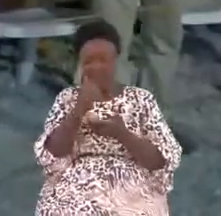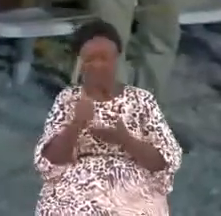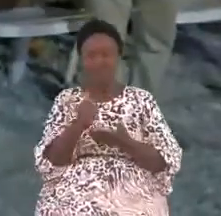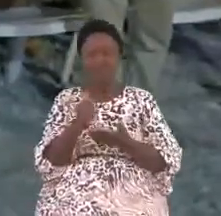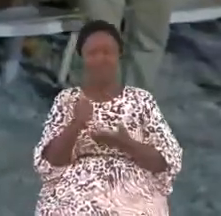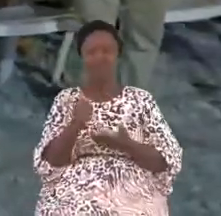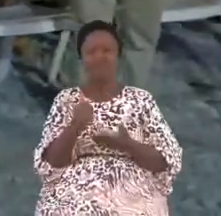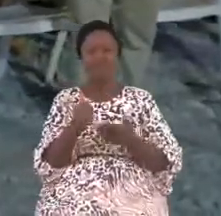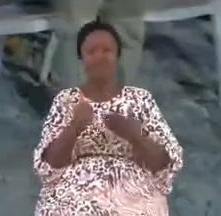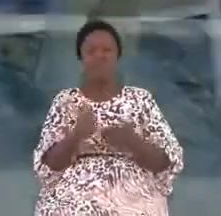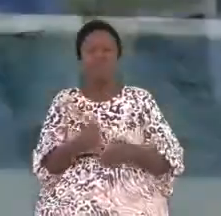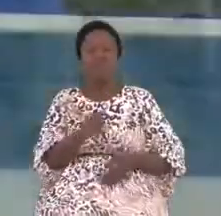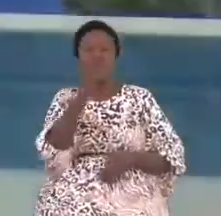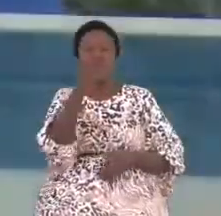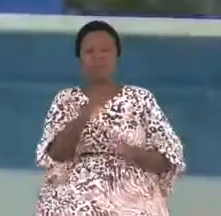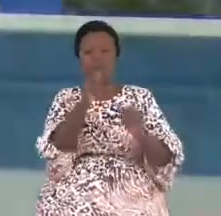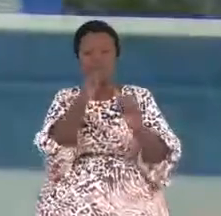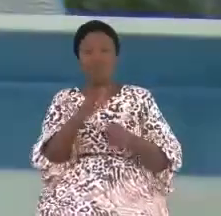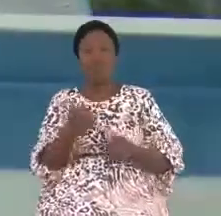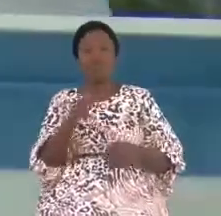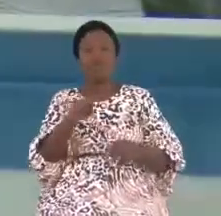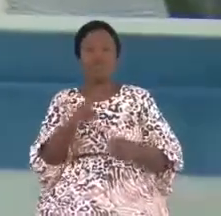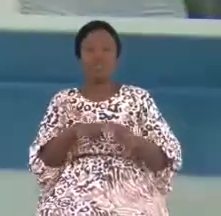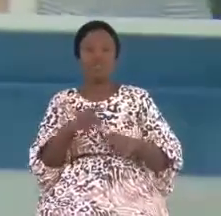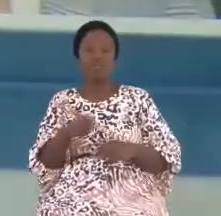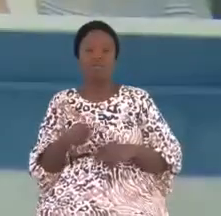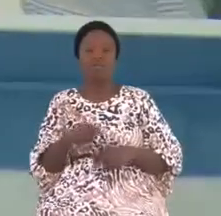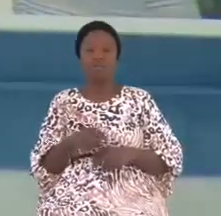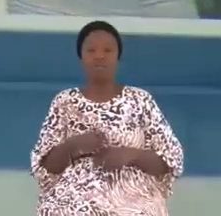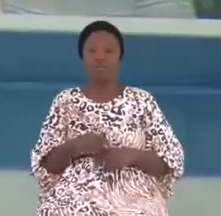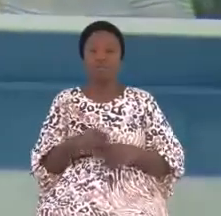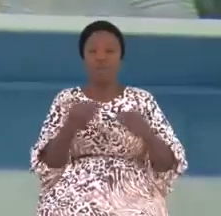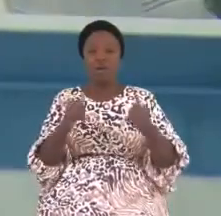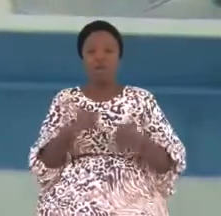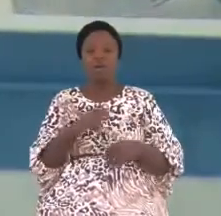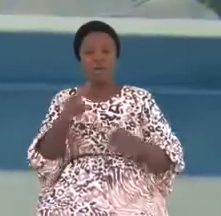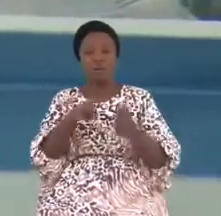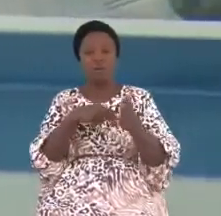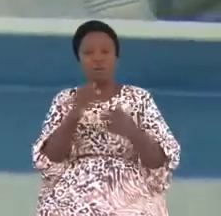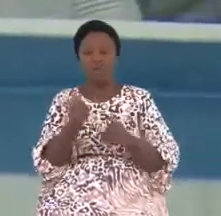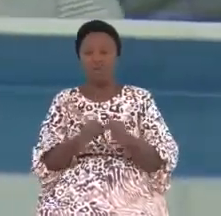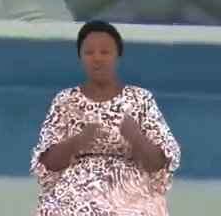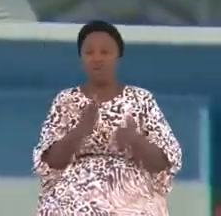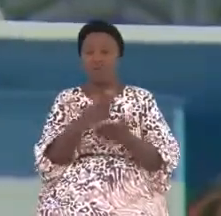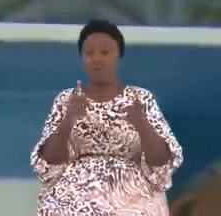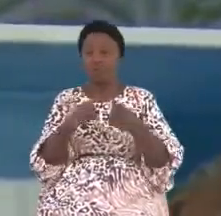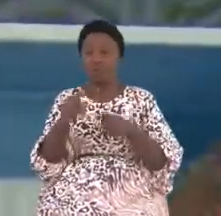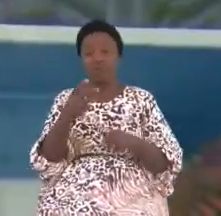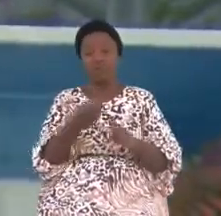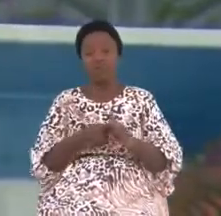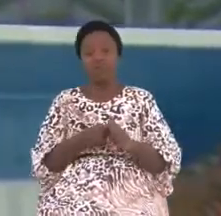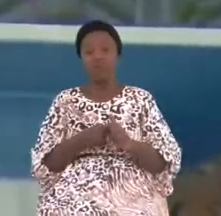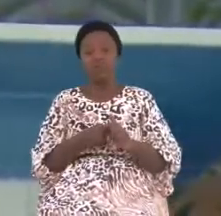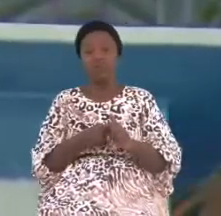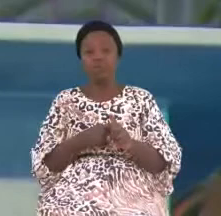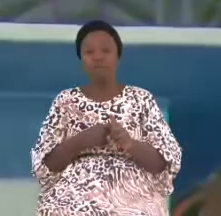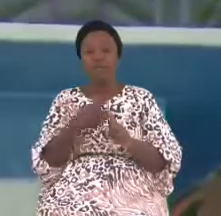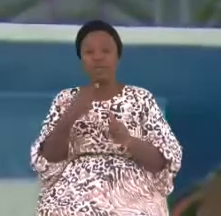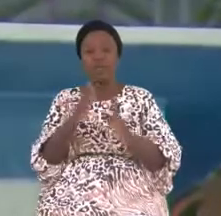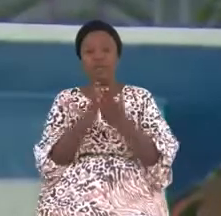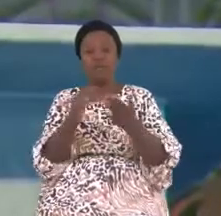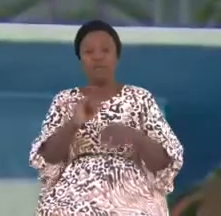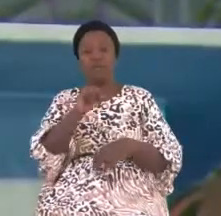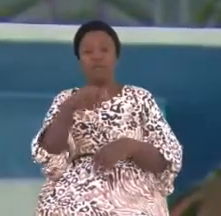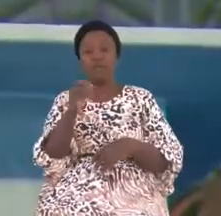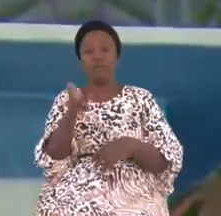god bless you you can sit down i'm reading something to you from john chapter